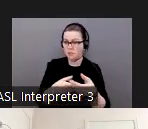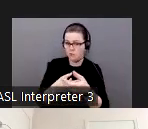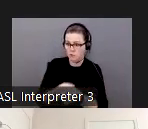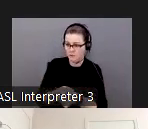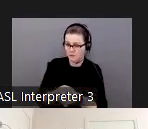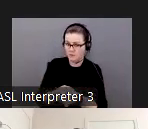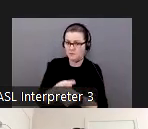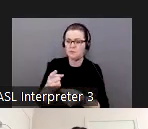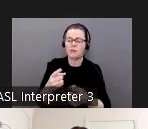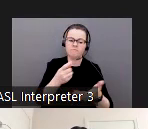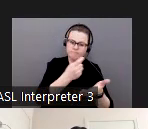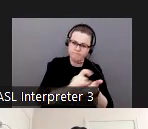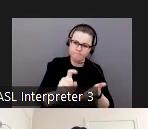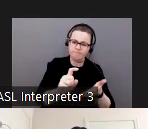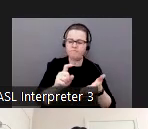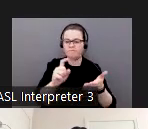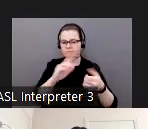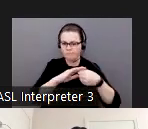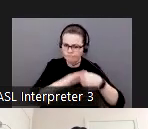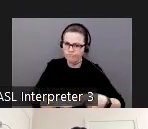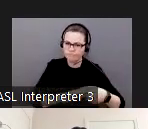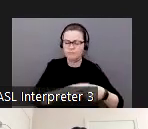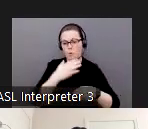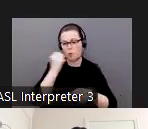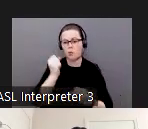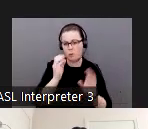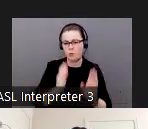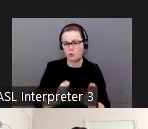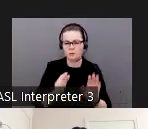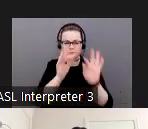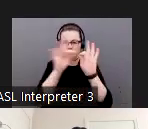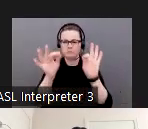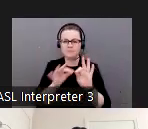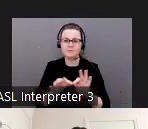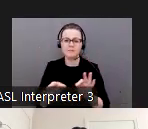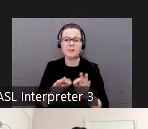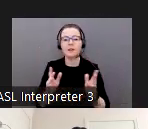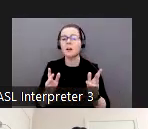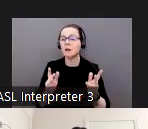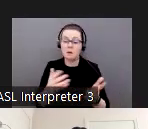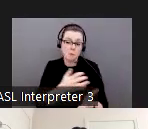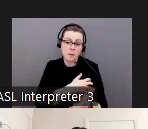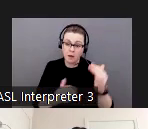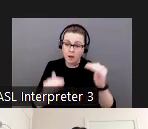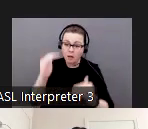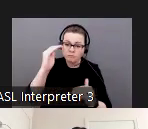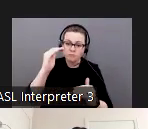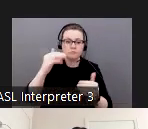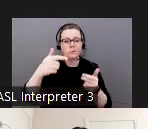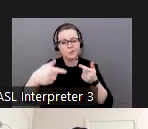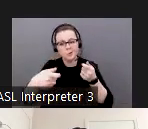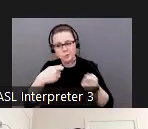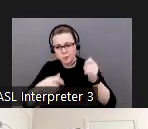or distress to an older person. And that usually involves an imbalance also of power and control in